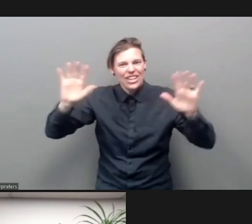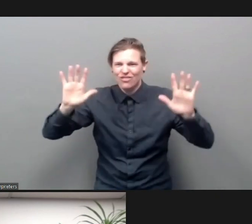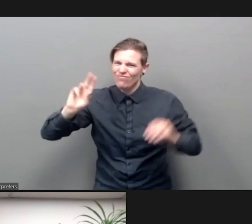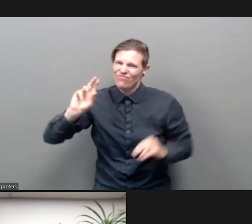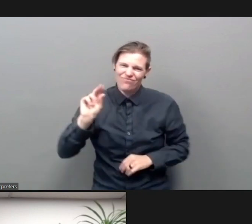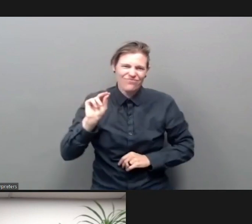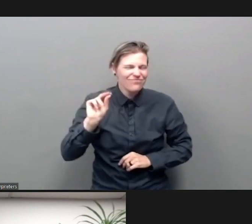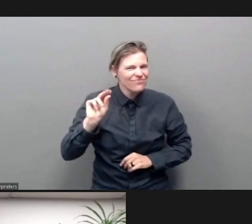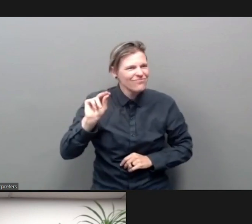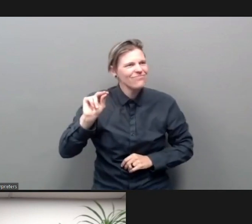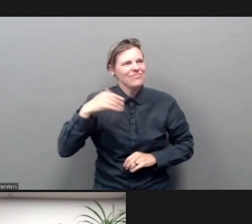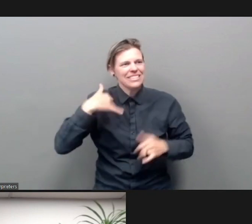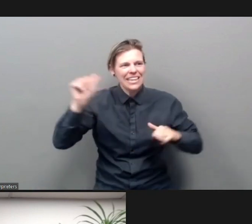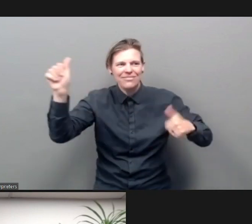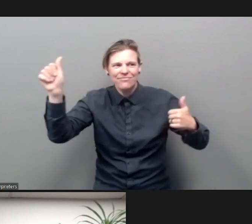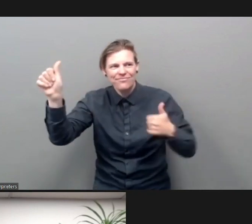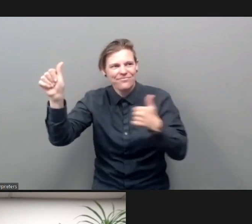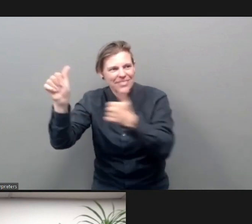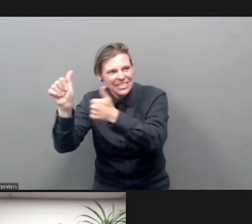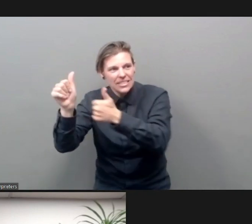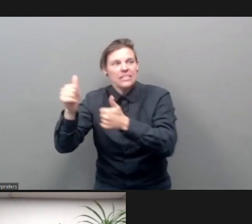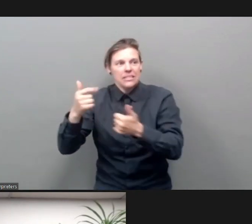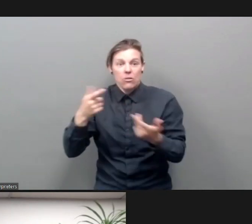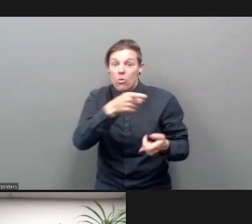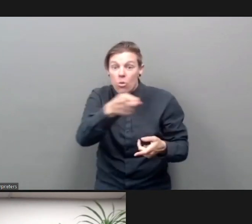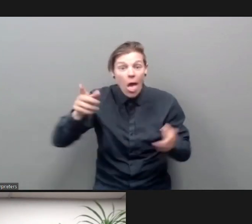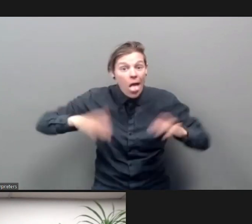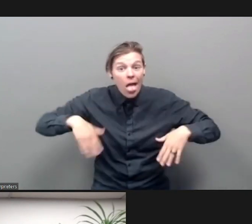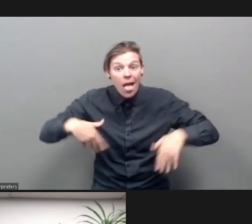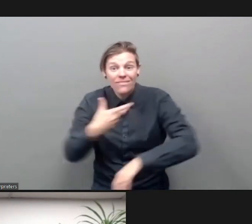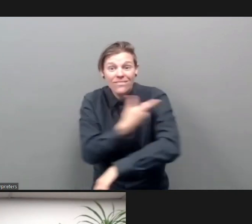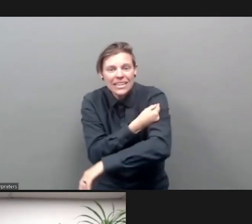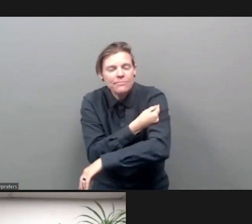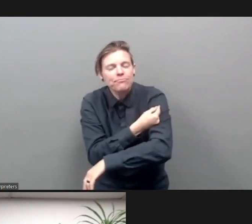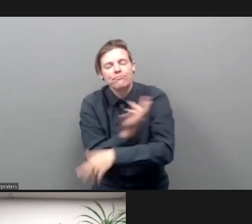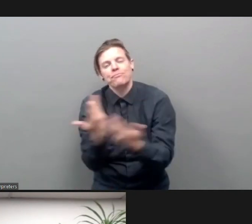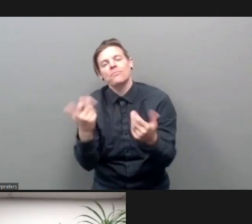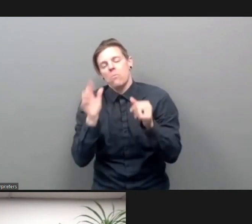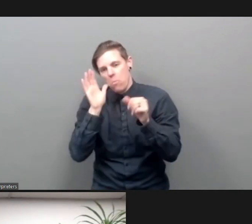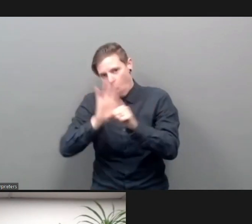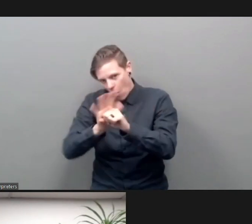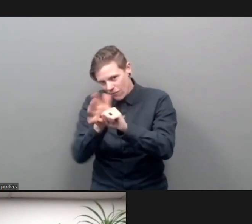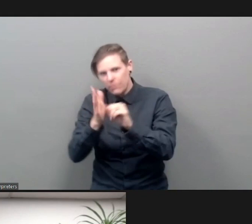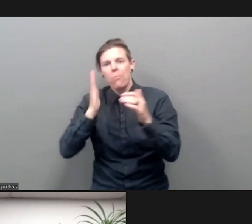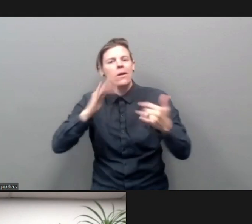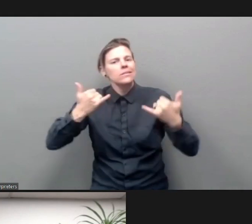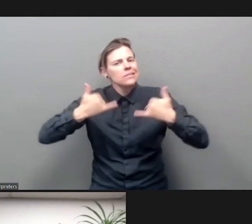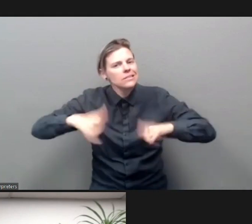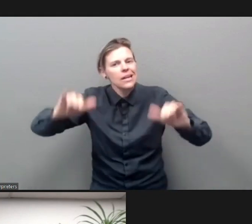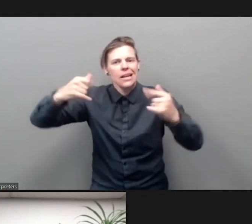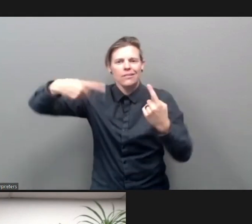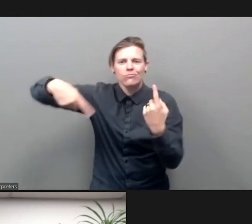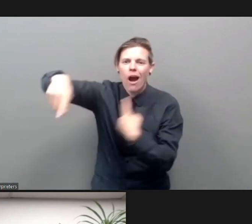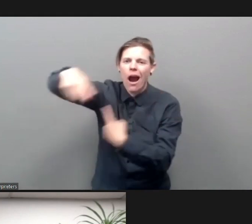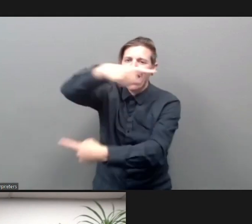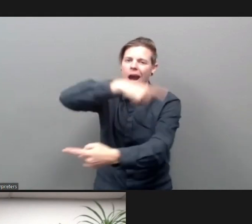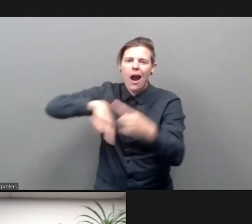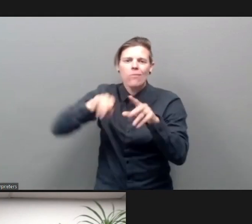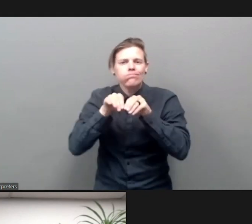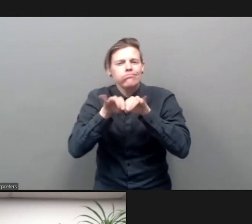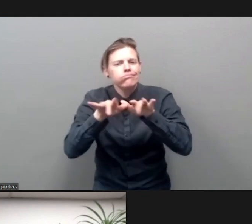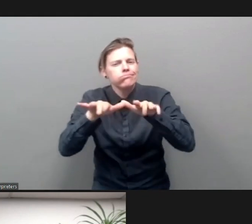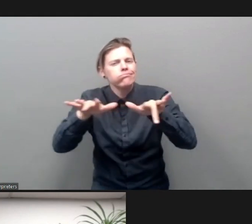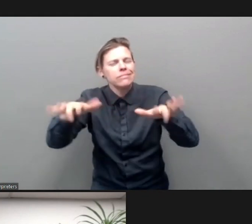the virus and create risks for all of us, including to some degree individuals who are